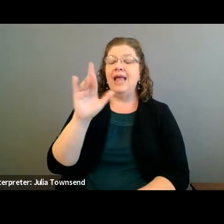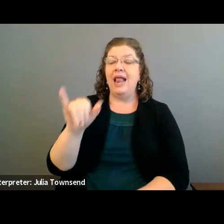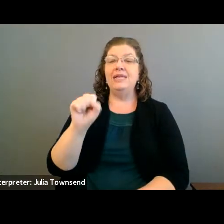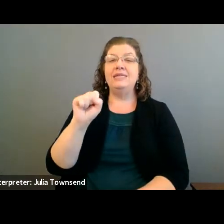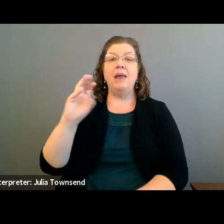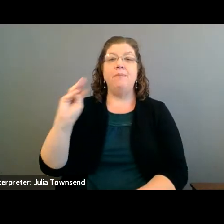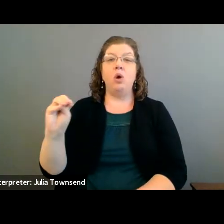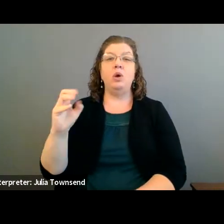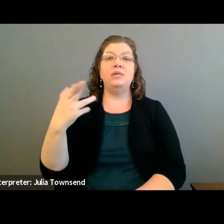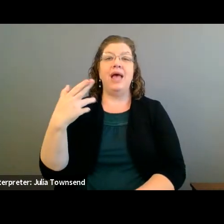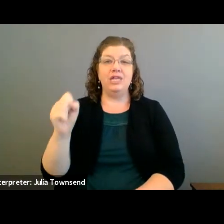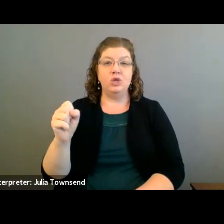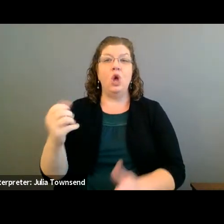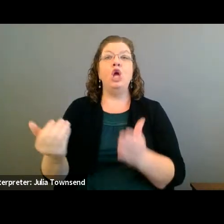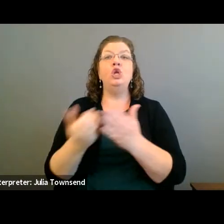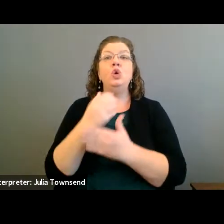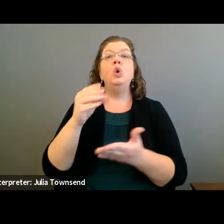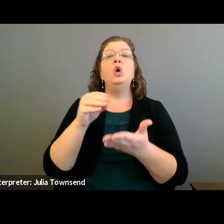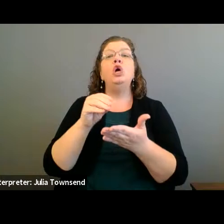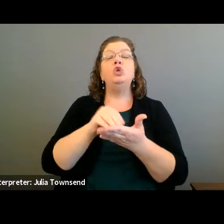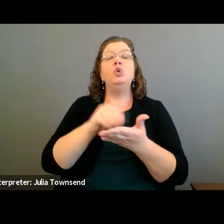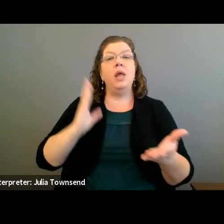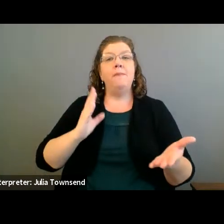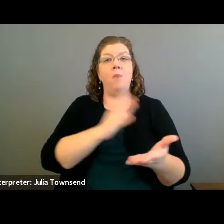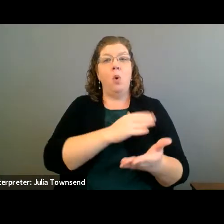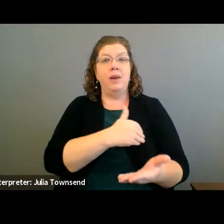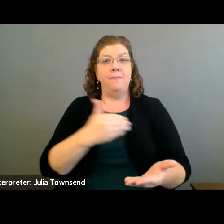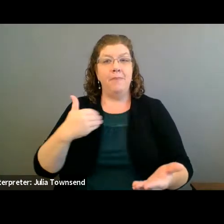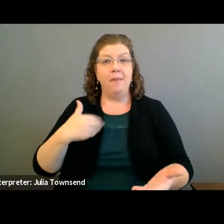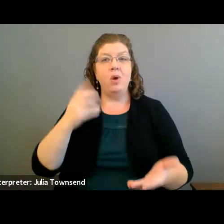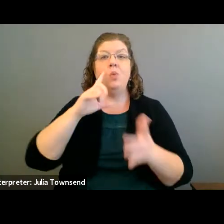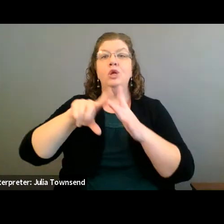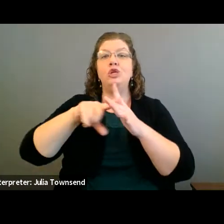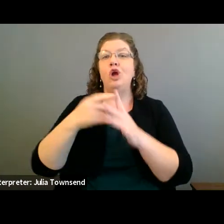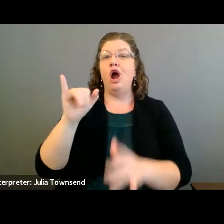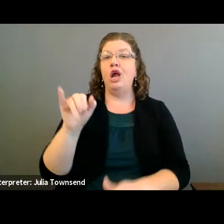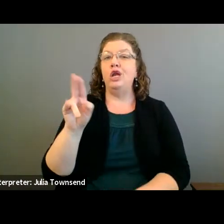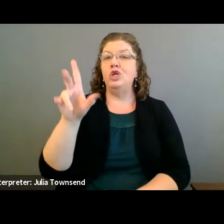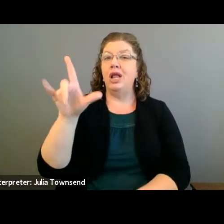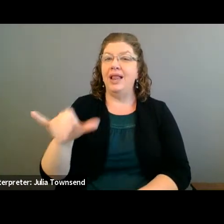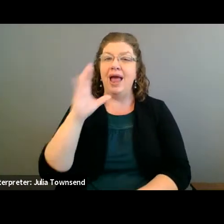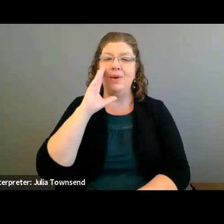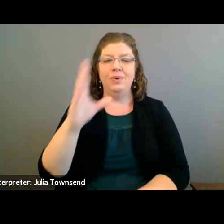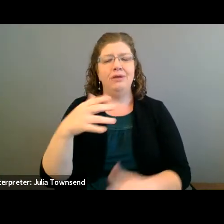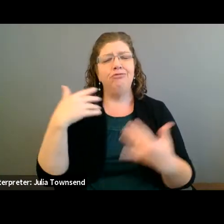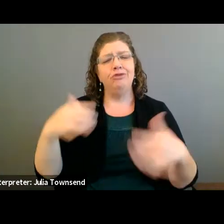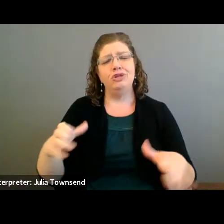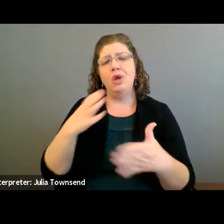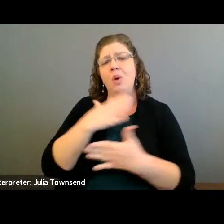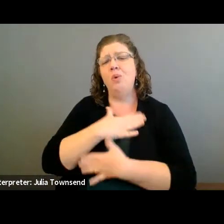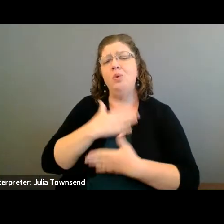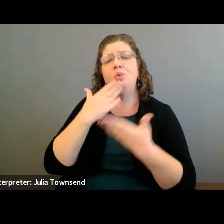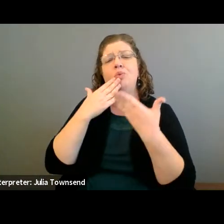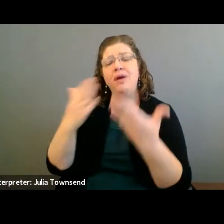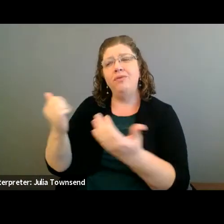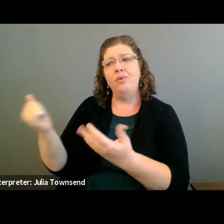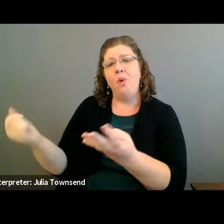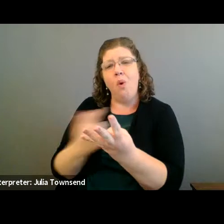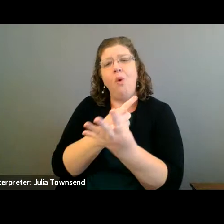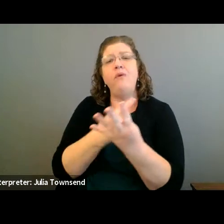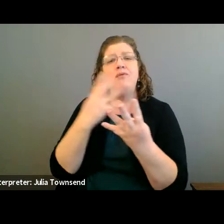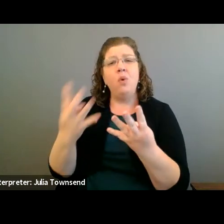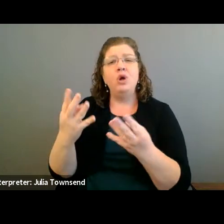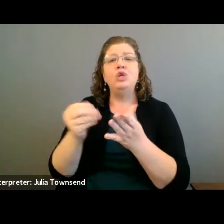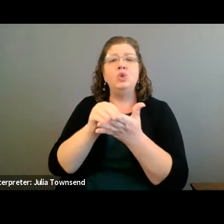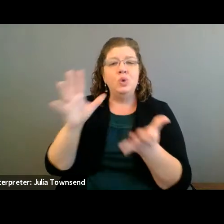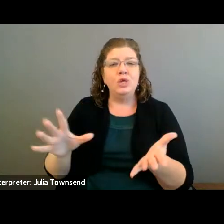student board member. Dawson will start in July. We're so grateful to all the students who interviewed with us and made